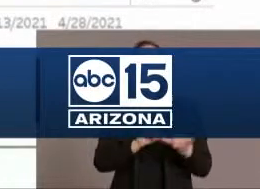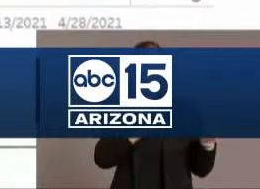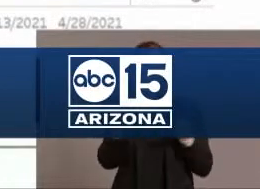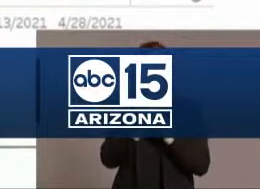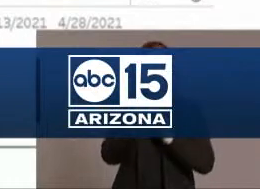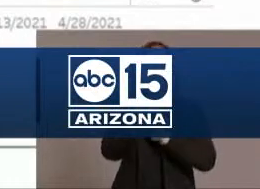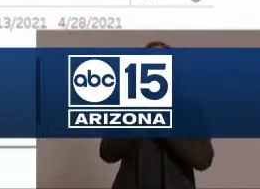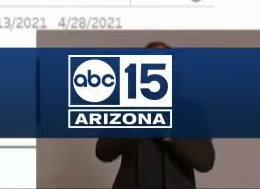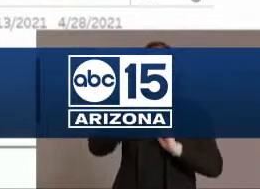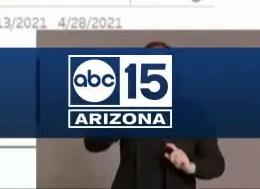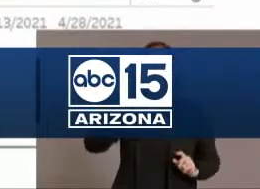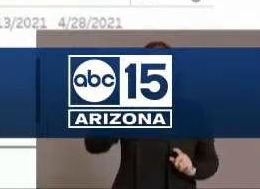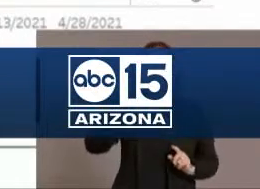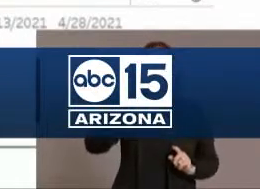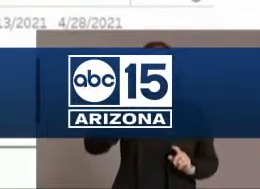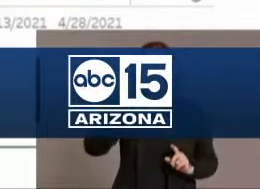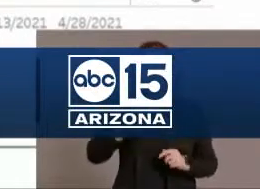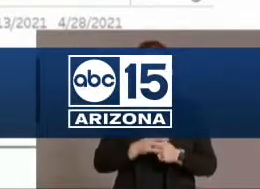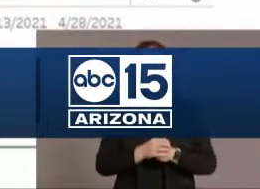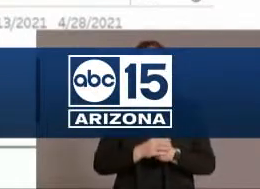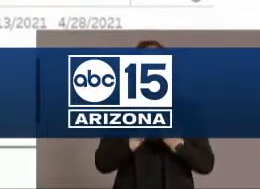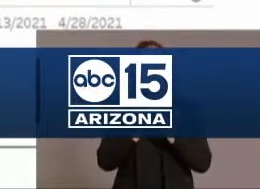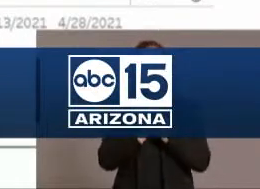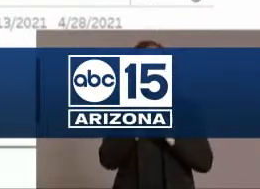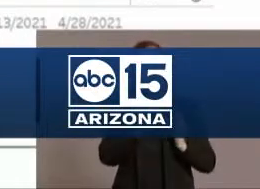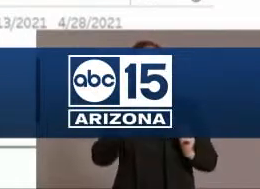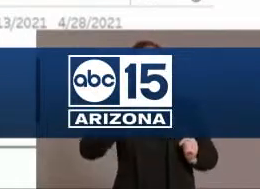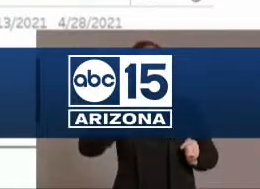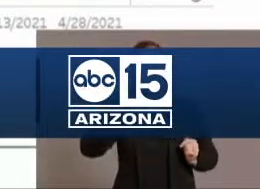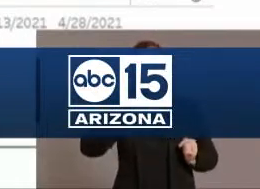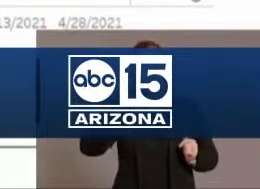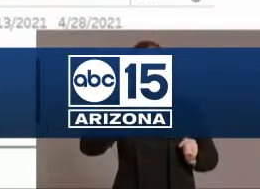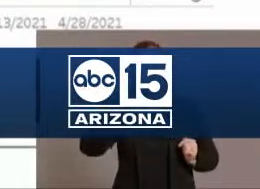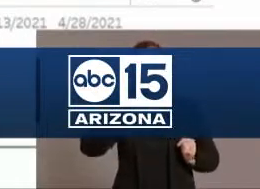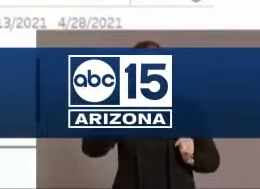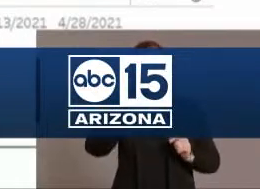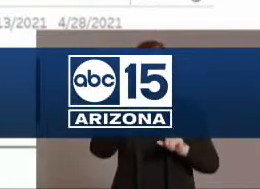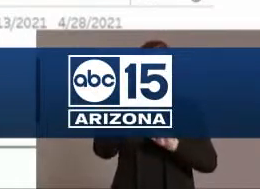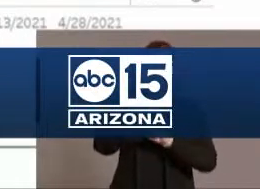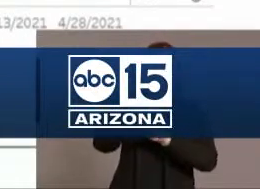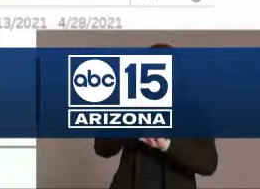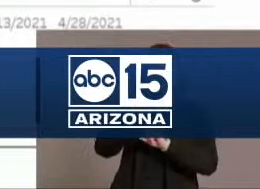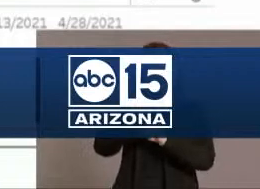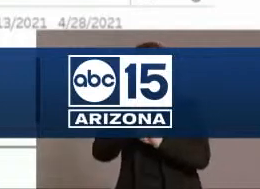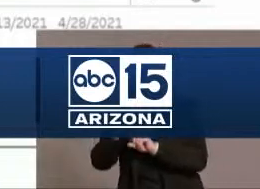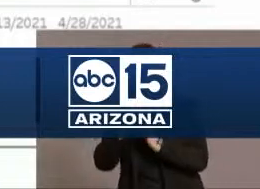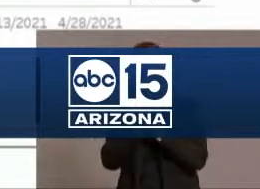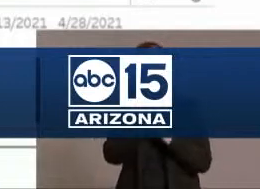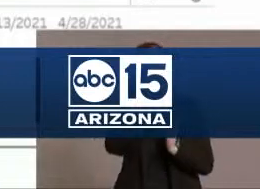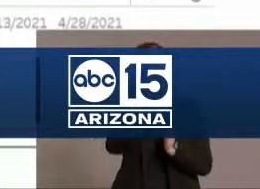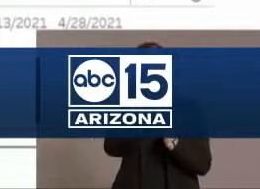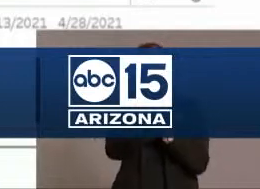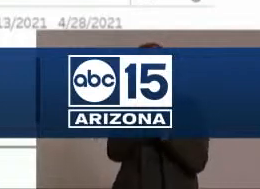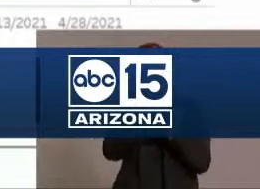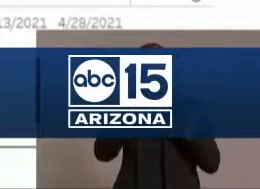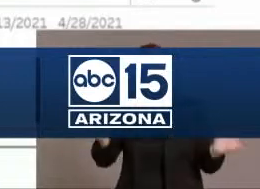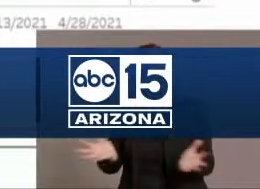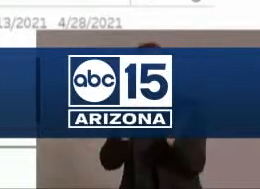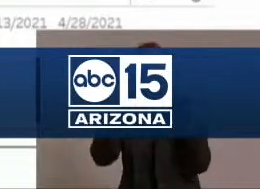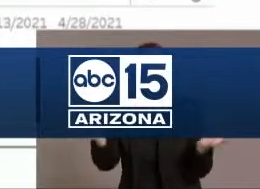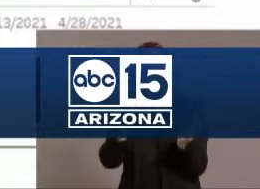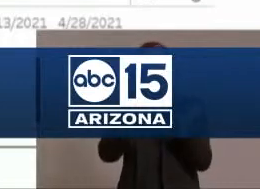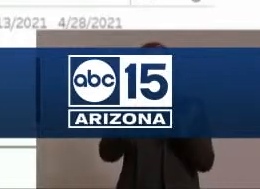pods. And so what we're asking our media partners is, we need your help to encourage and drive demand for